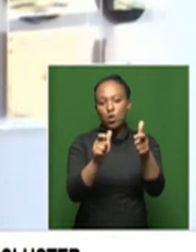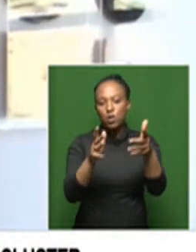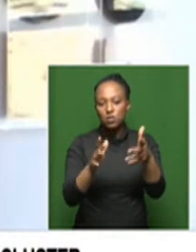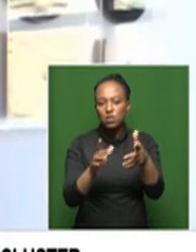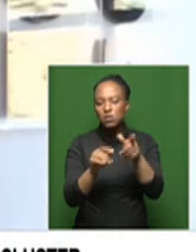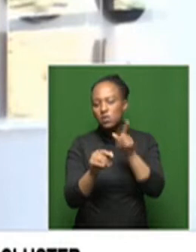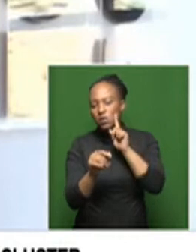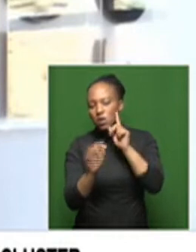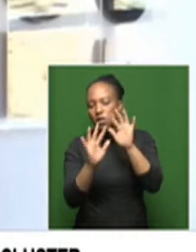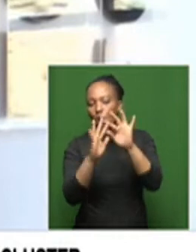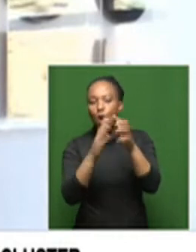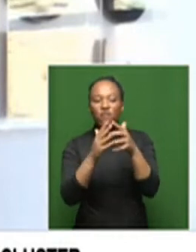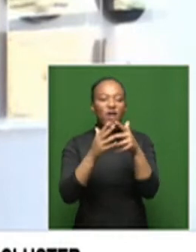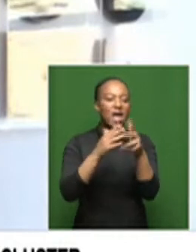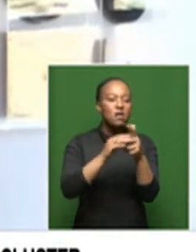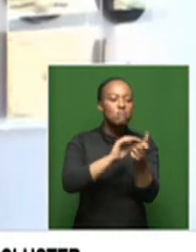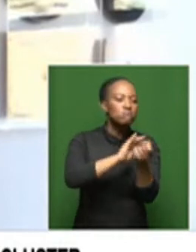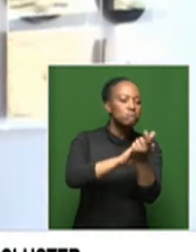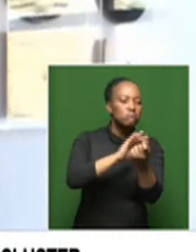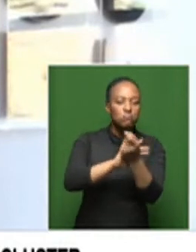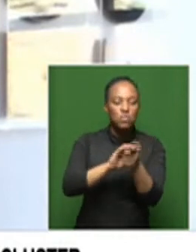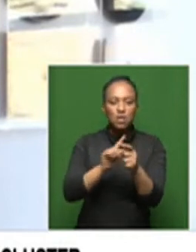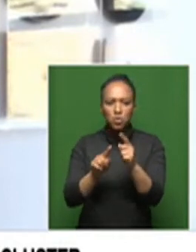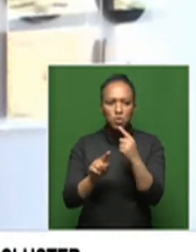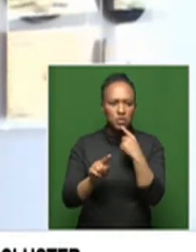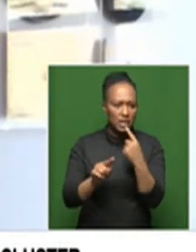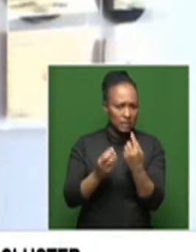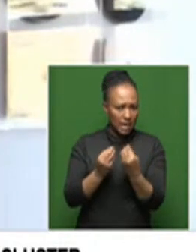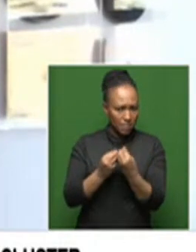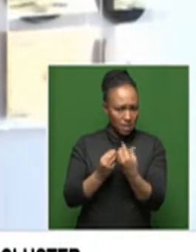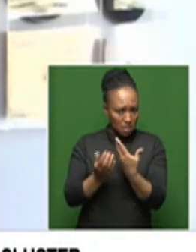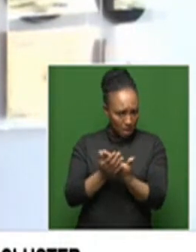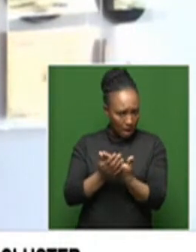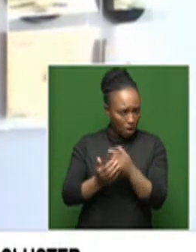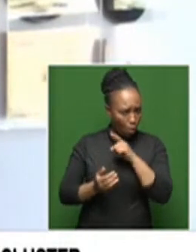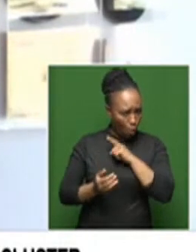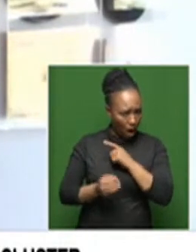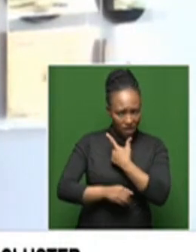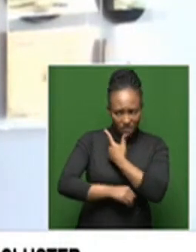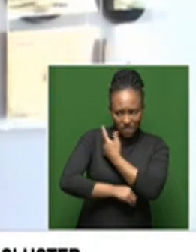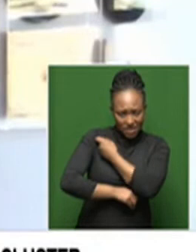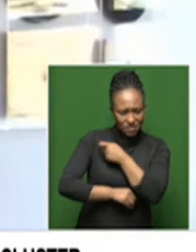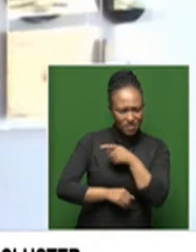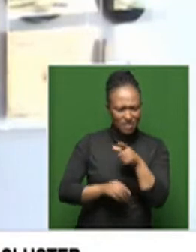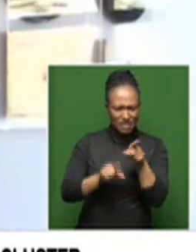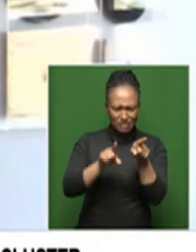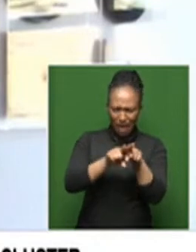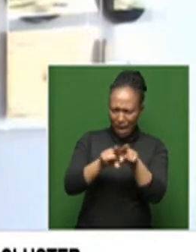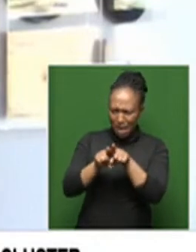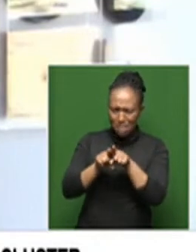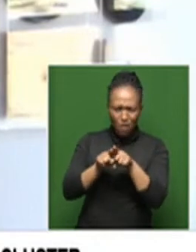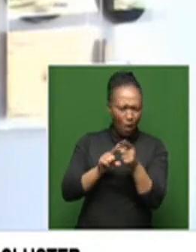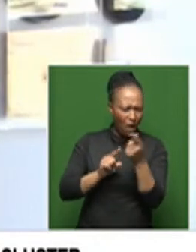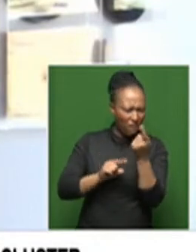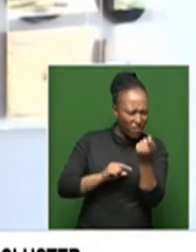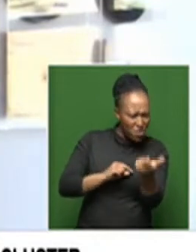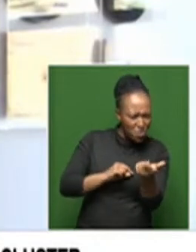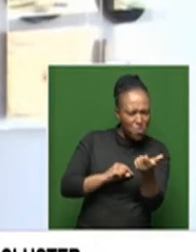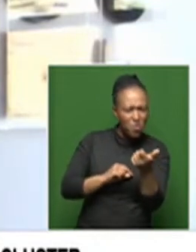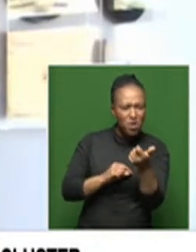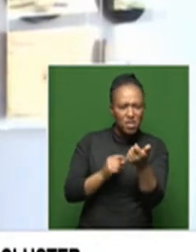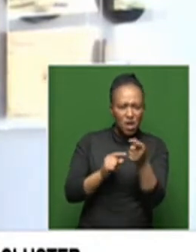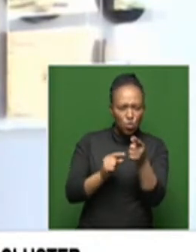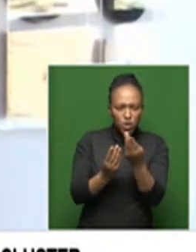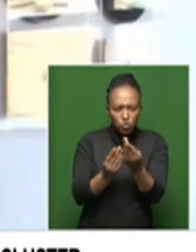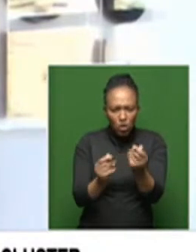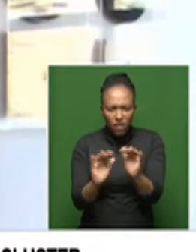emerging worldwide, and then saying, is this something that could have been caused by a vaccine? How common is it? Is it very rare? And then how do we respond